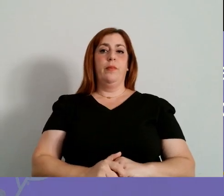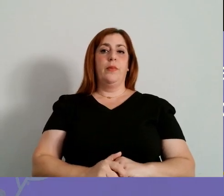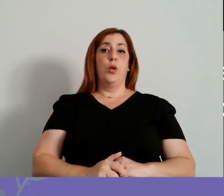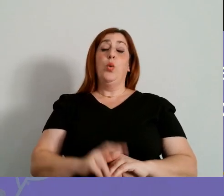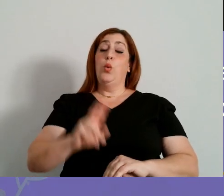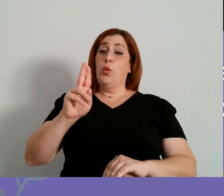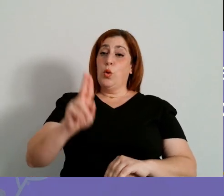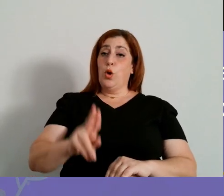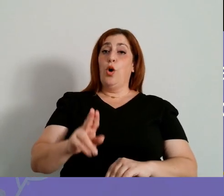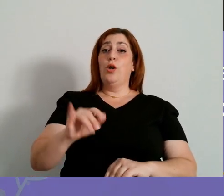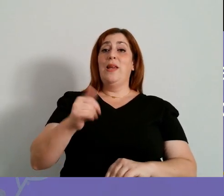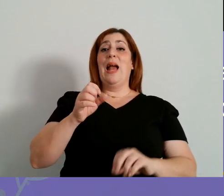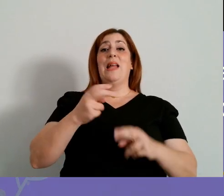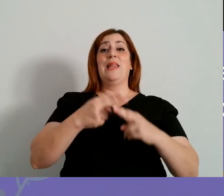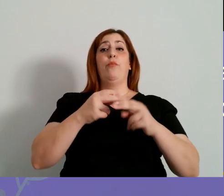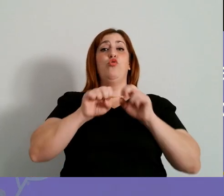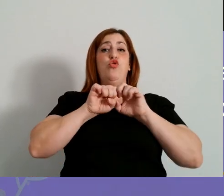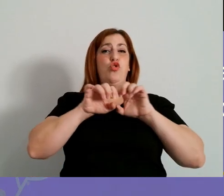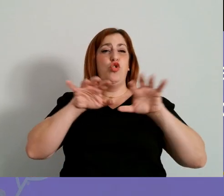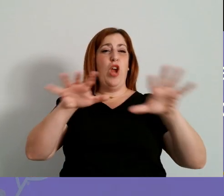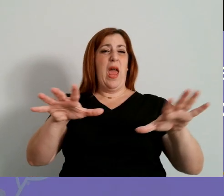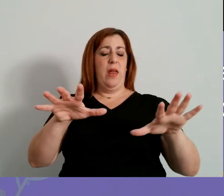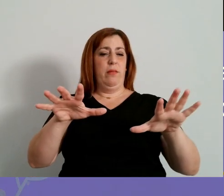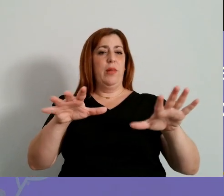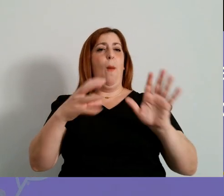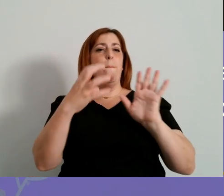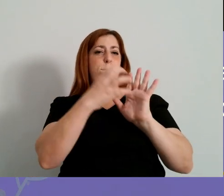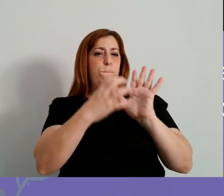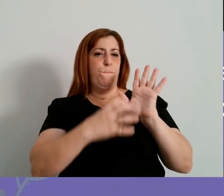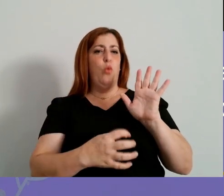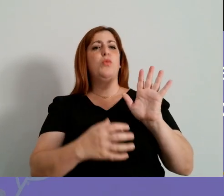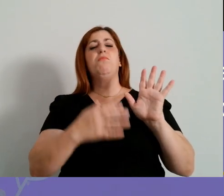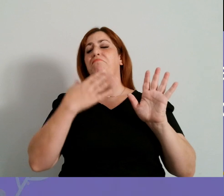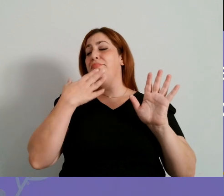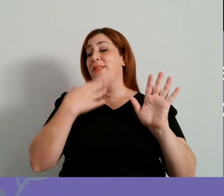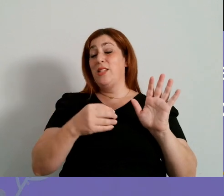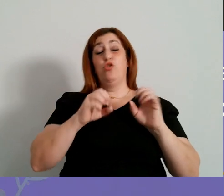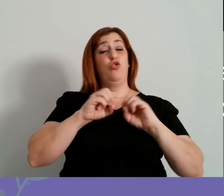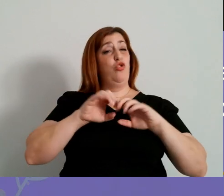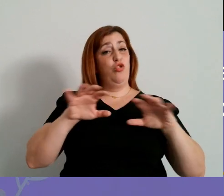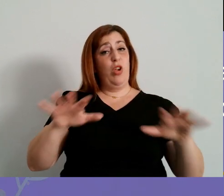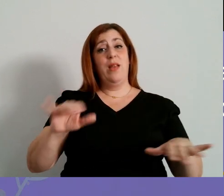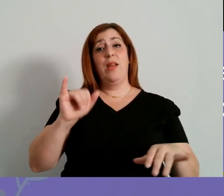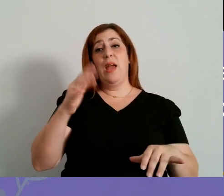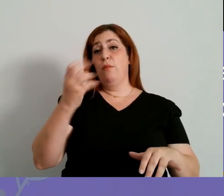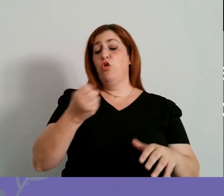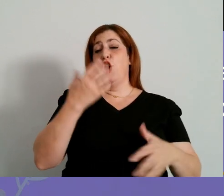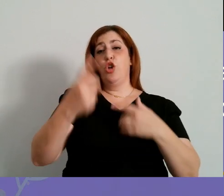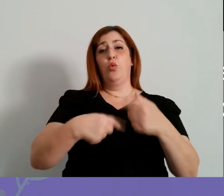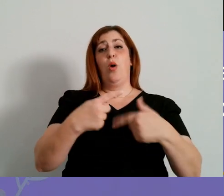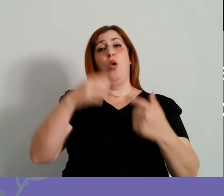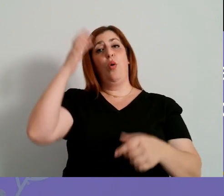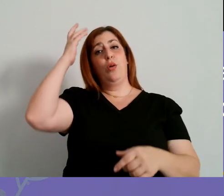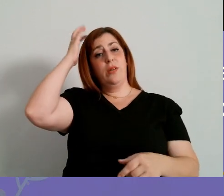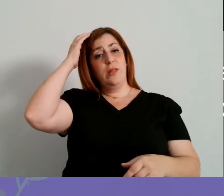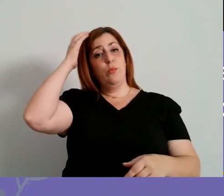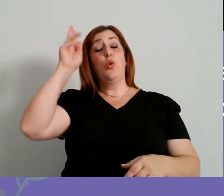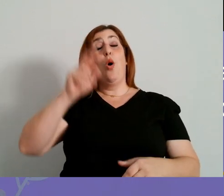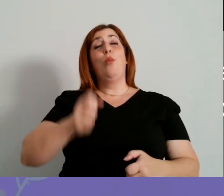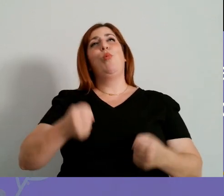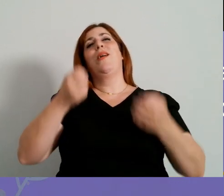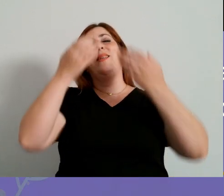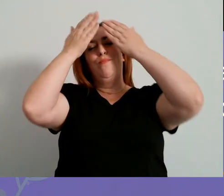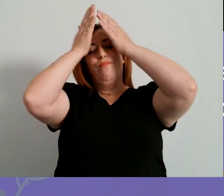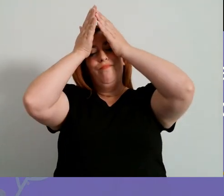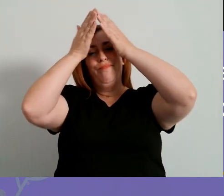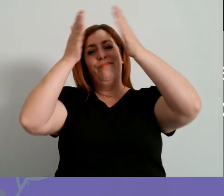autistic people. Try and keep an open mind, especially be flexible and think creatively. Sometimes